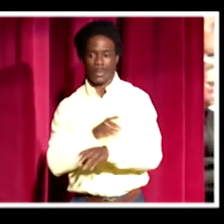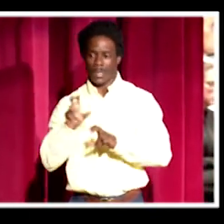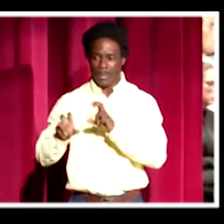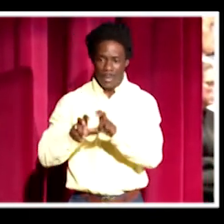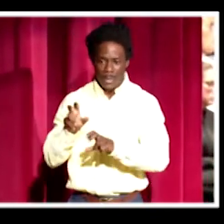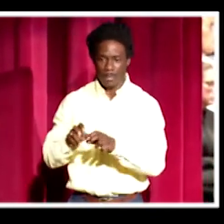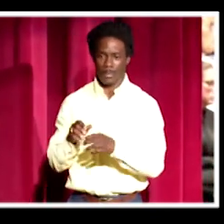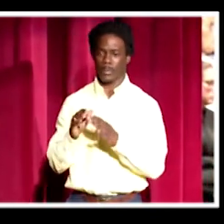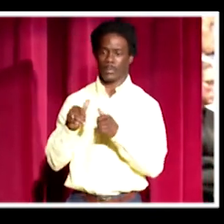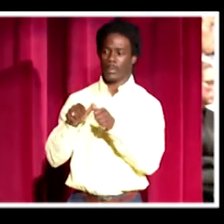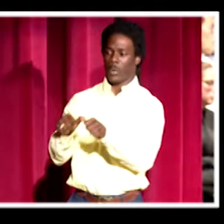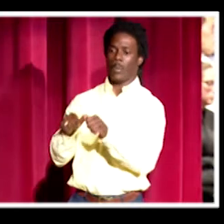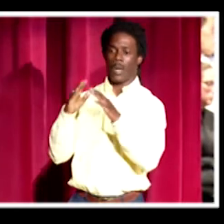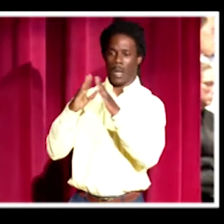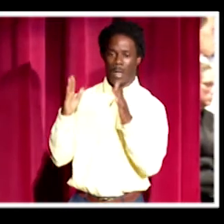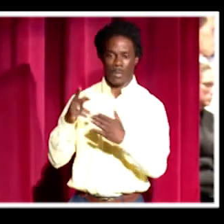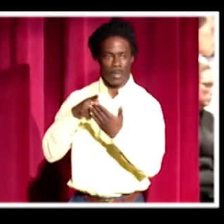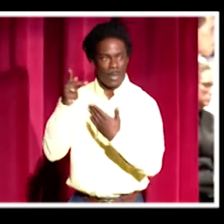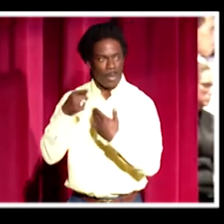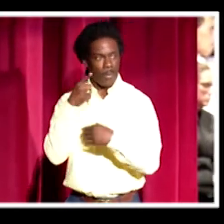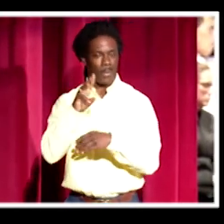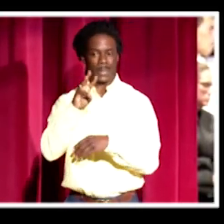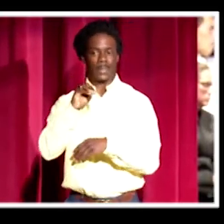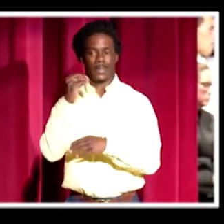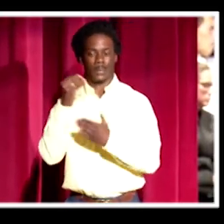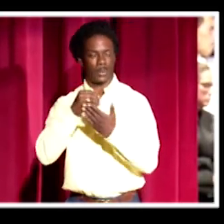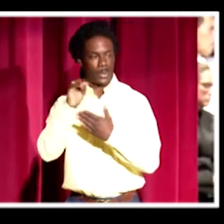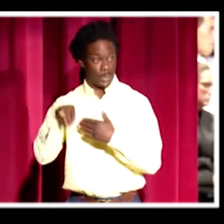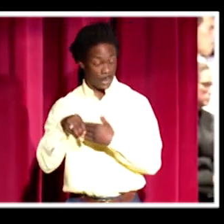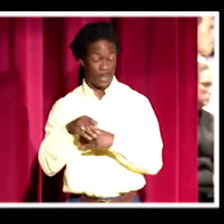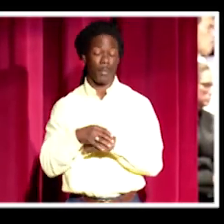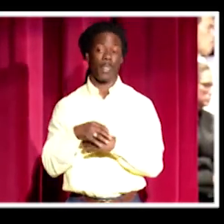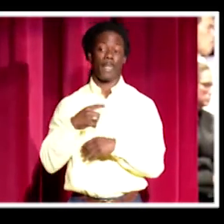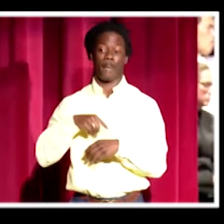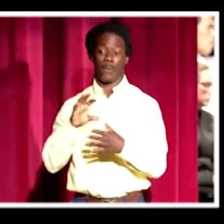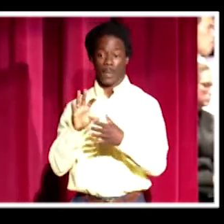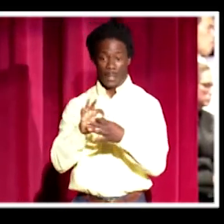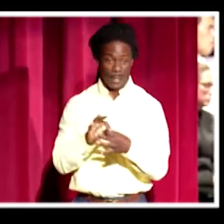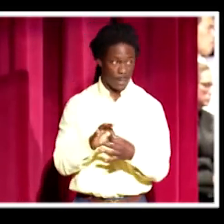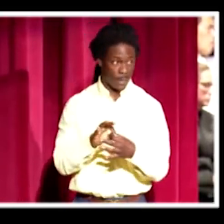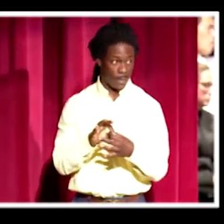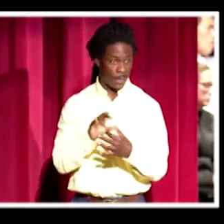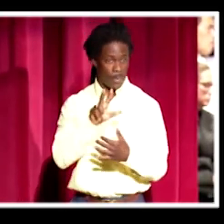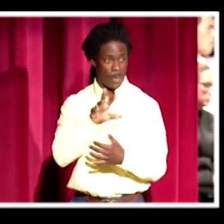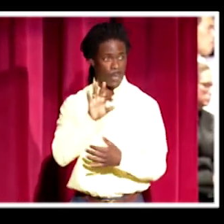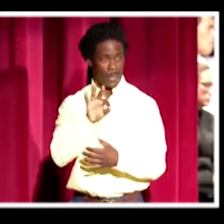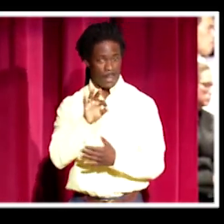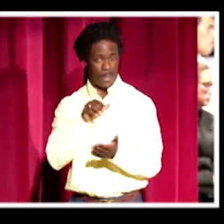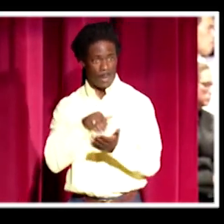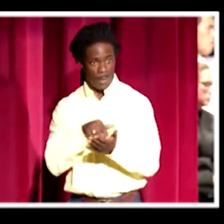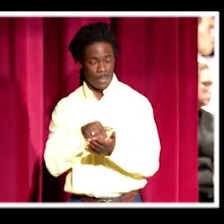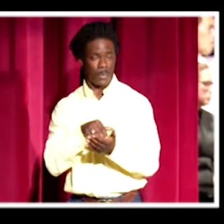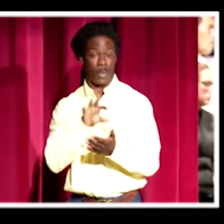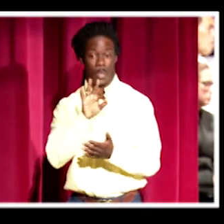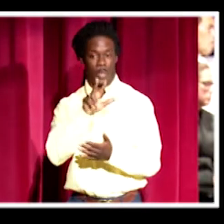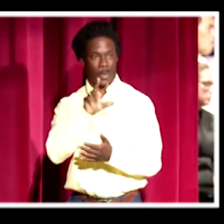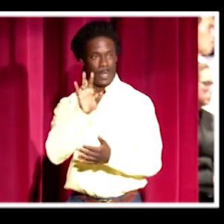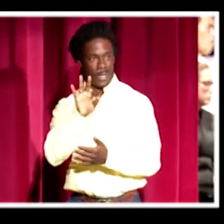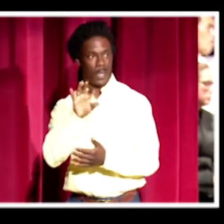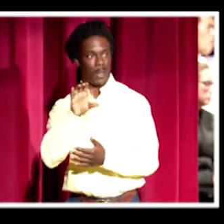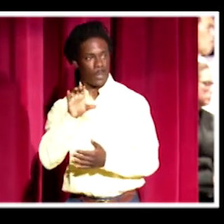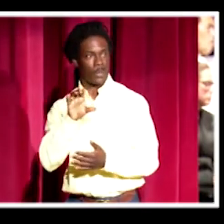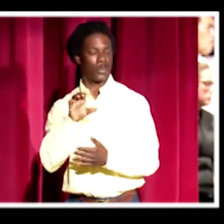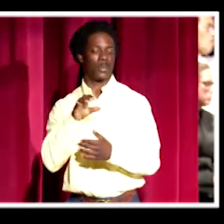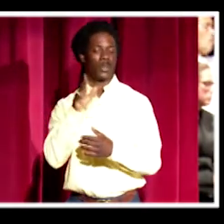supportive housing programs by nearly 60%. And we have connected 3,900 single adults to permanent